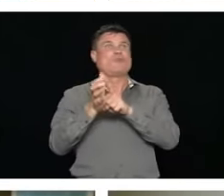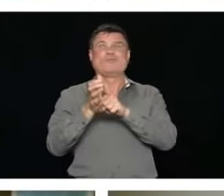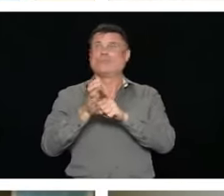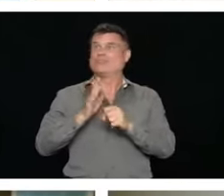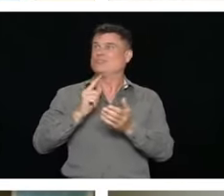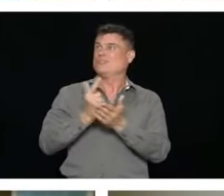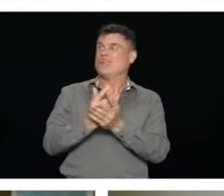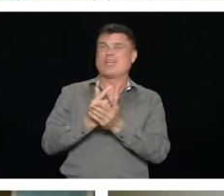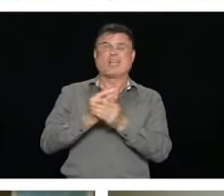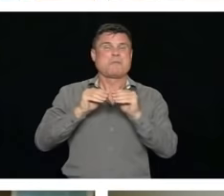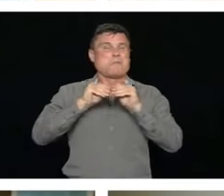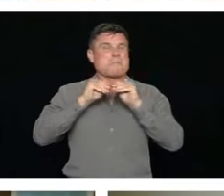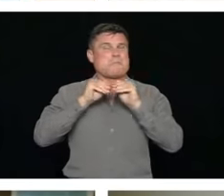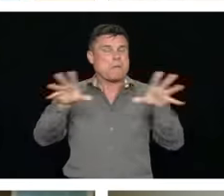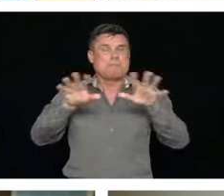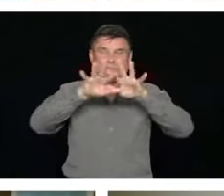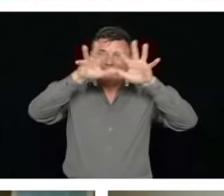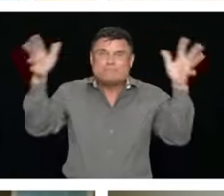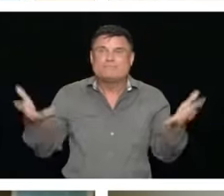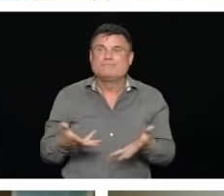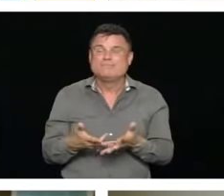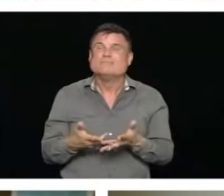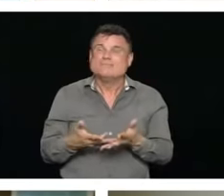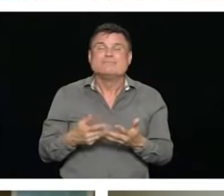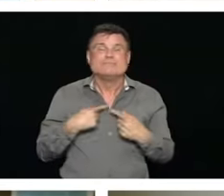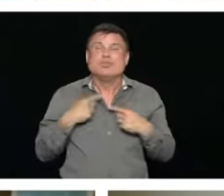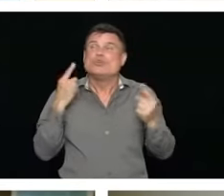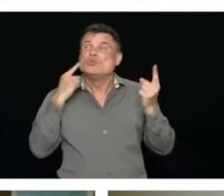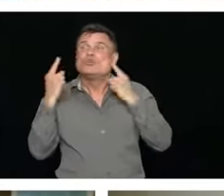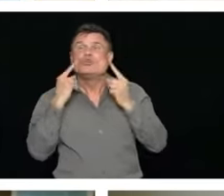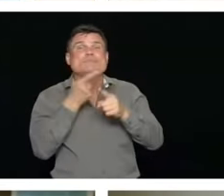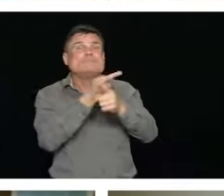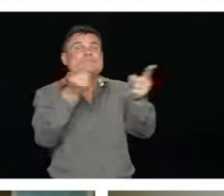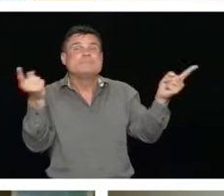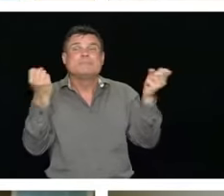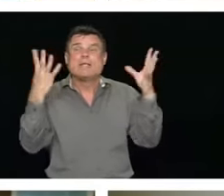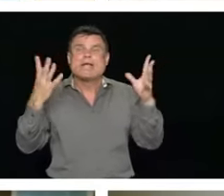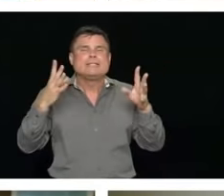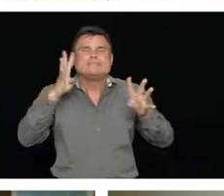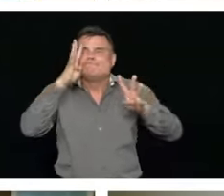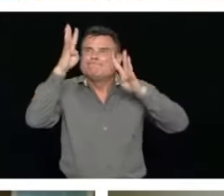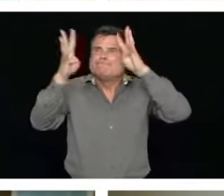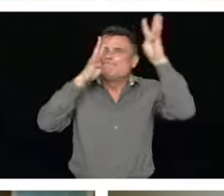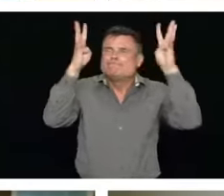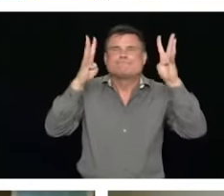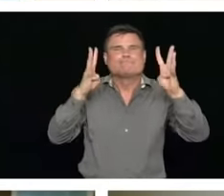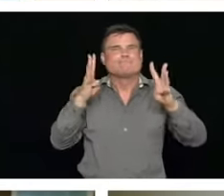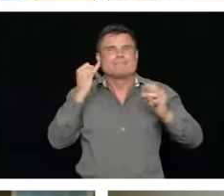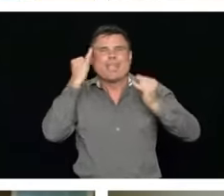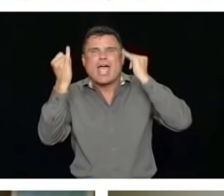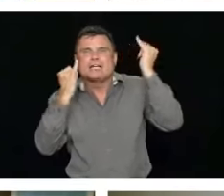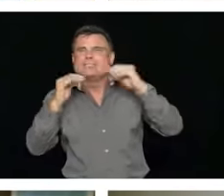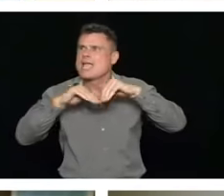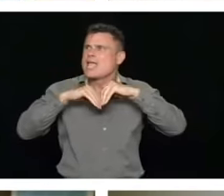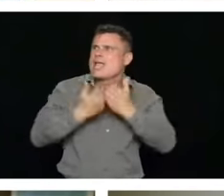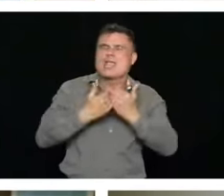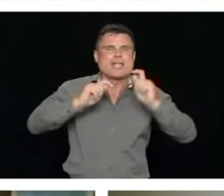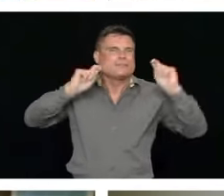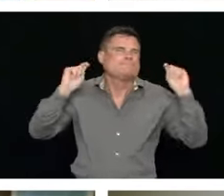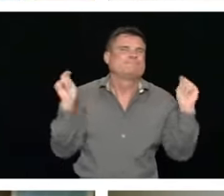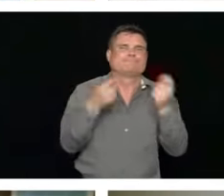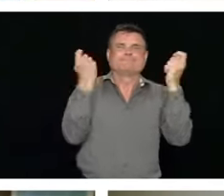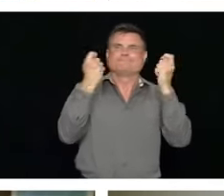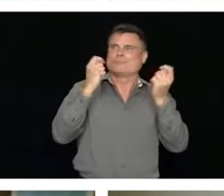up that are happening across the province, and I've heard some of the districts in the metro region are doing really, really